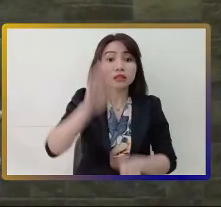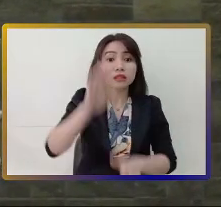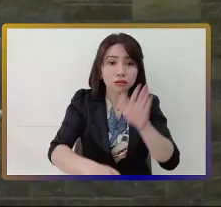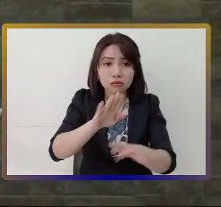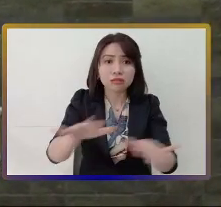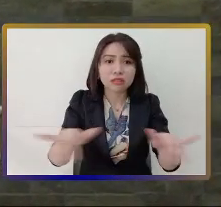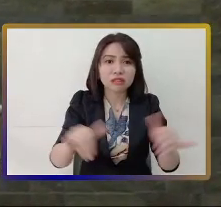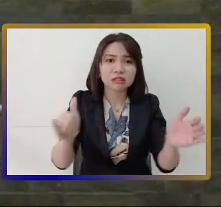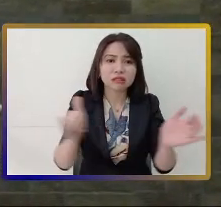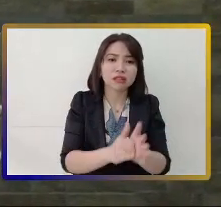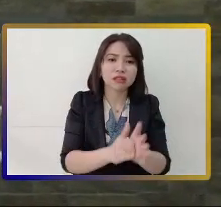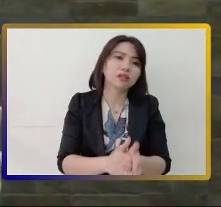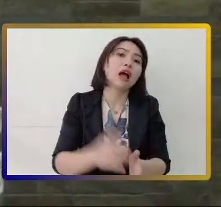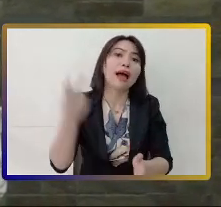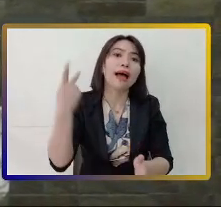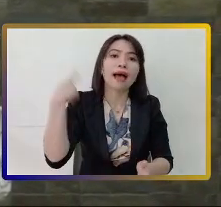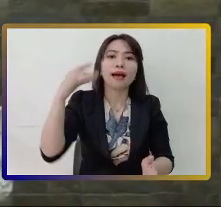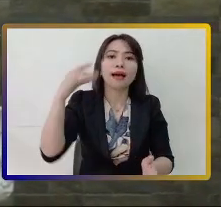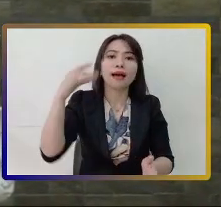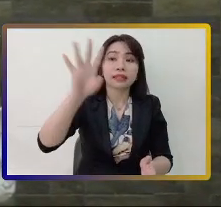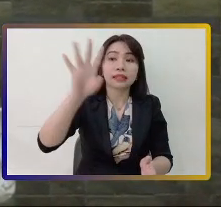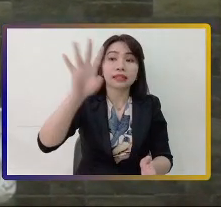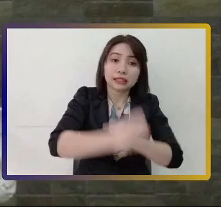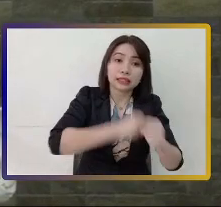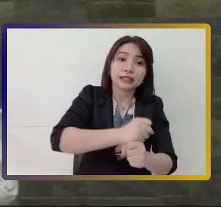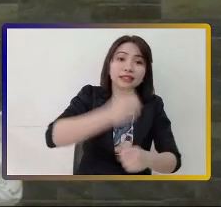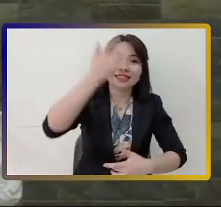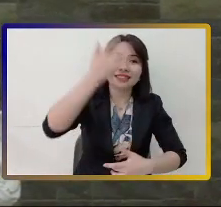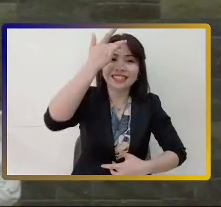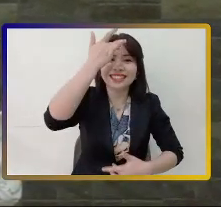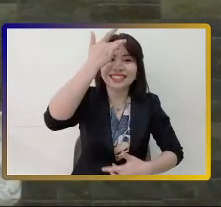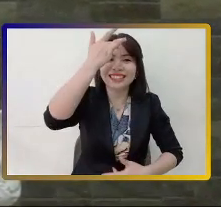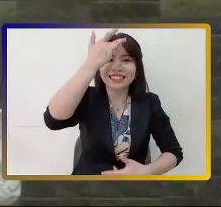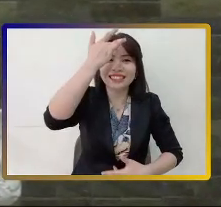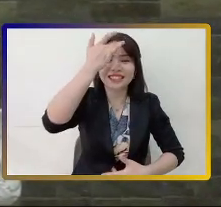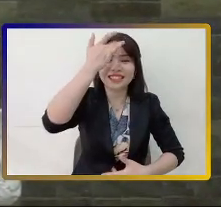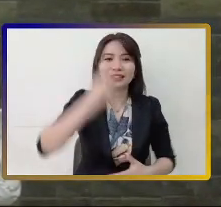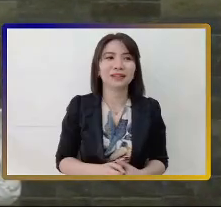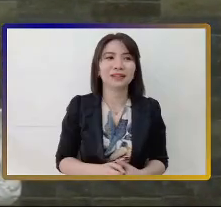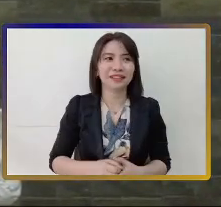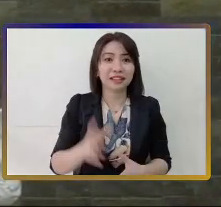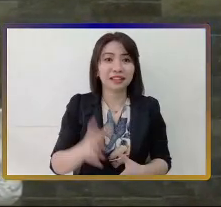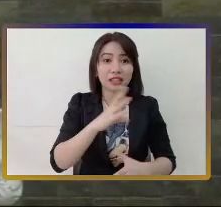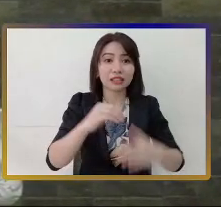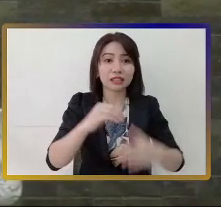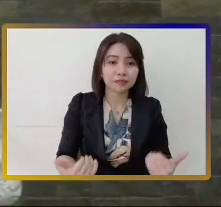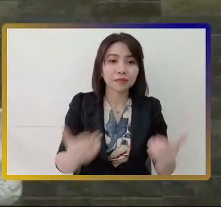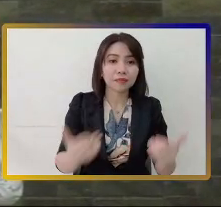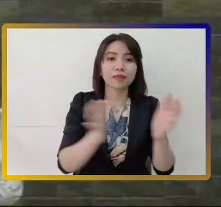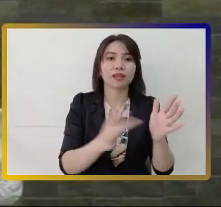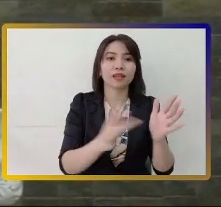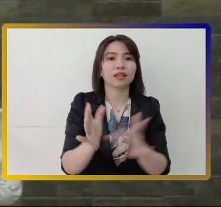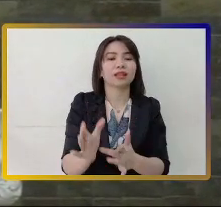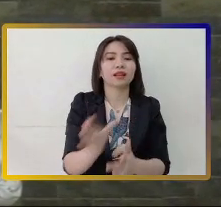condition for 18 years. And now, Jesus said, you are loosed.